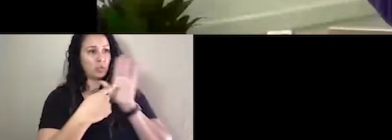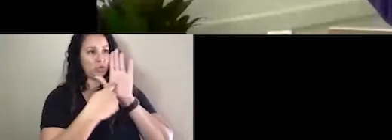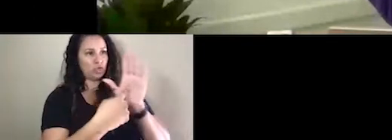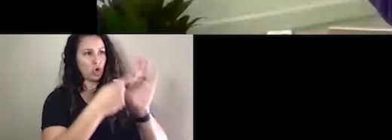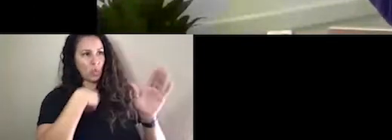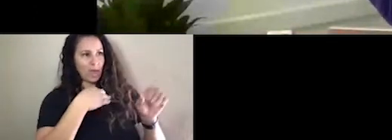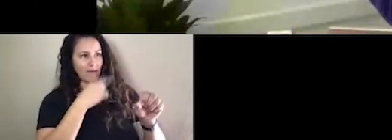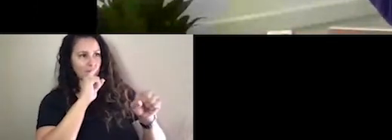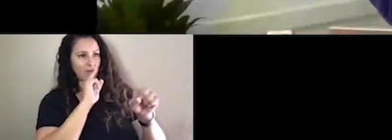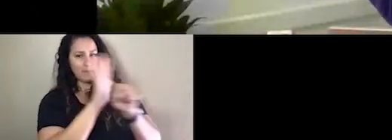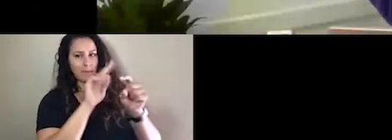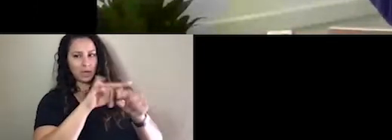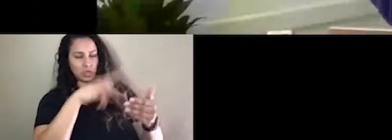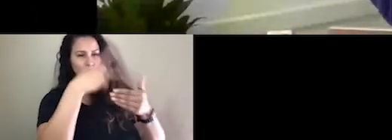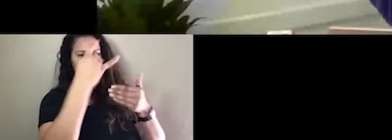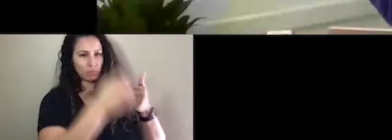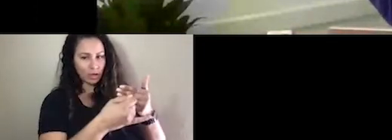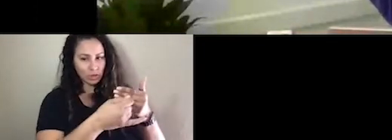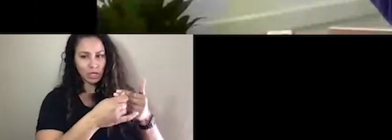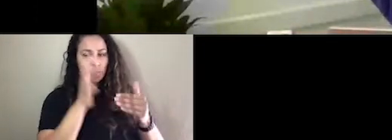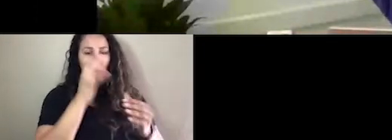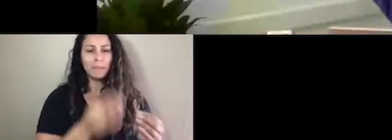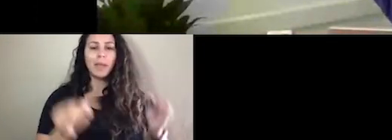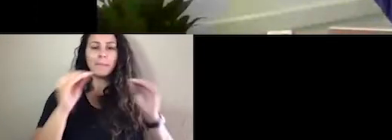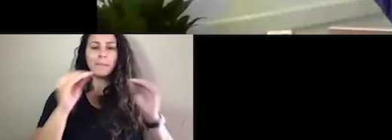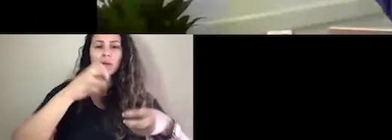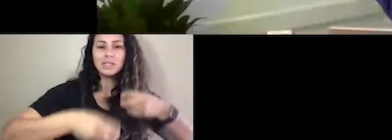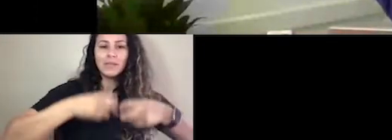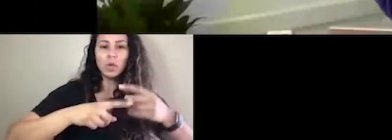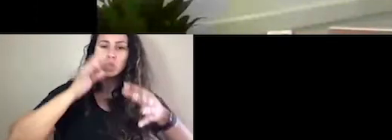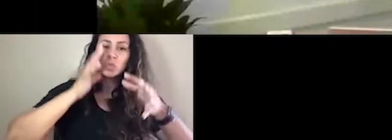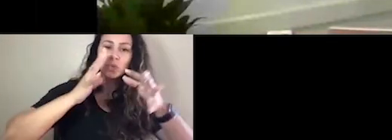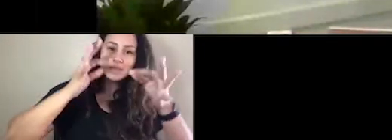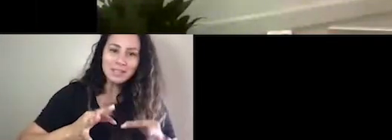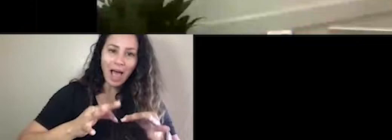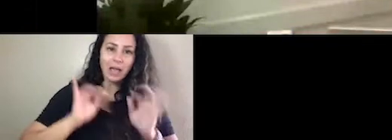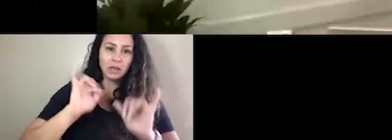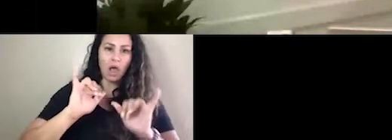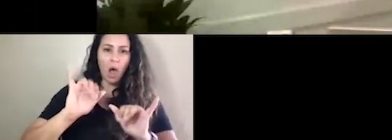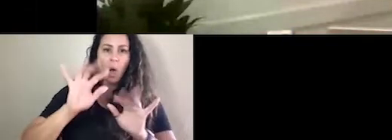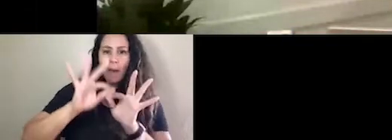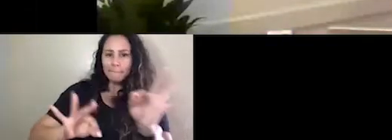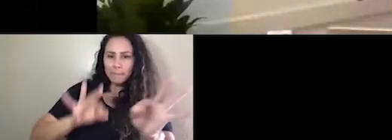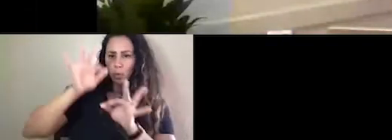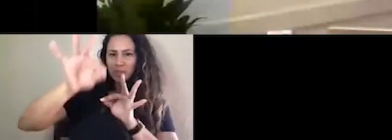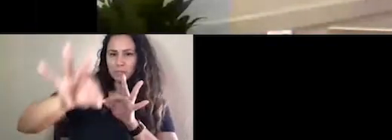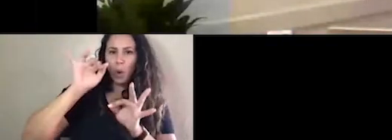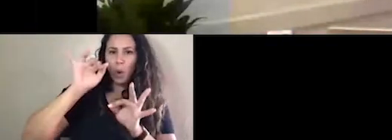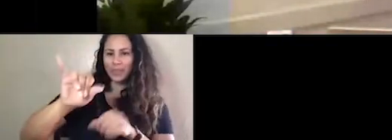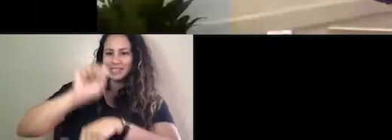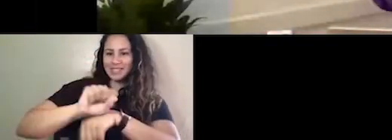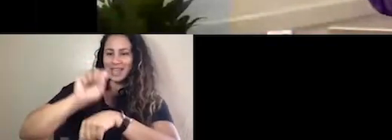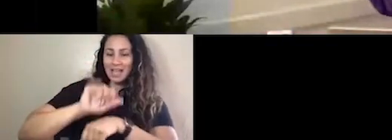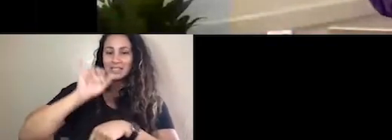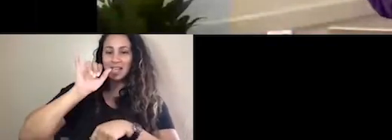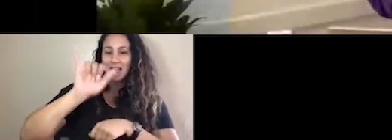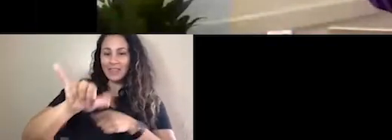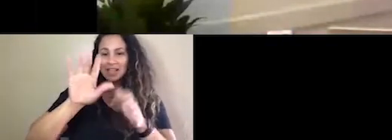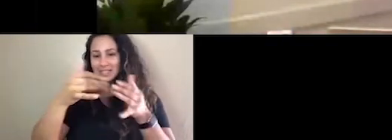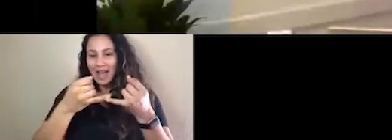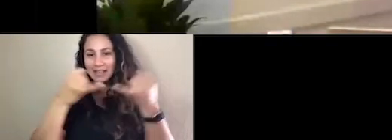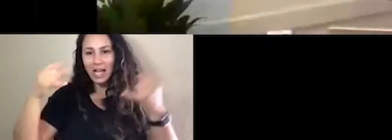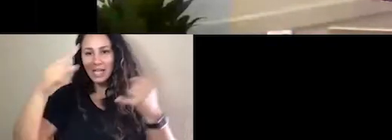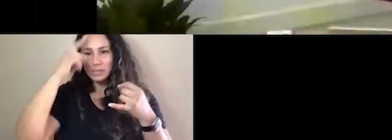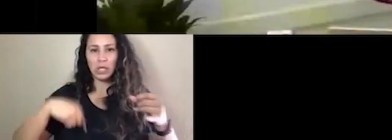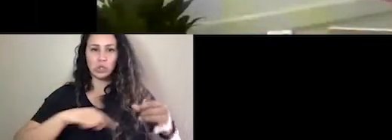project. And it would have been much more difficult to decide, you know what, let's postpone this task and this deadline because we